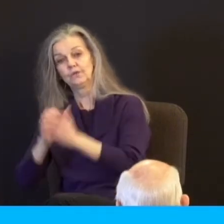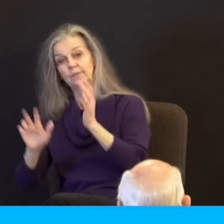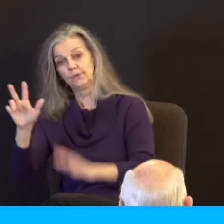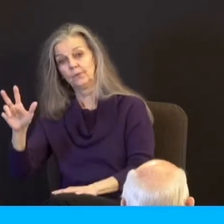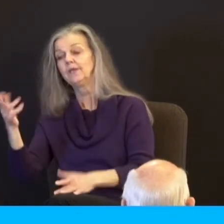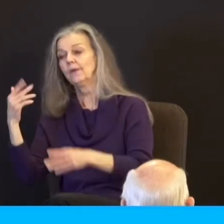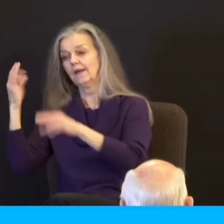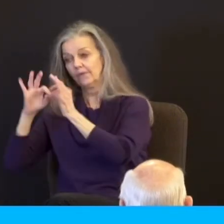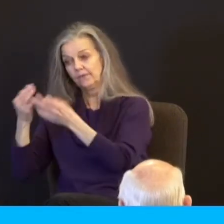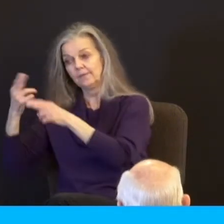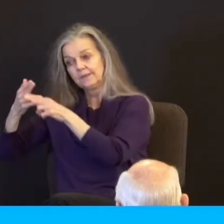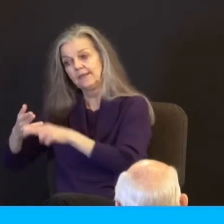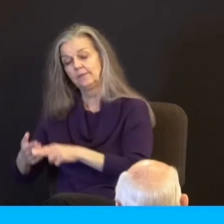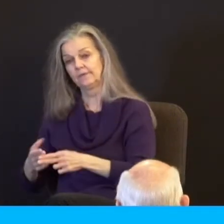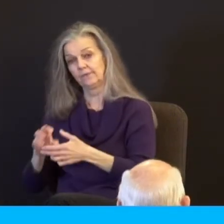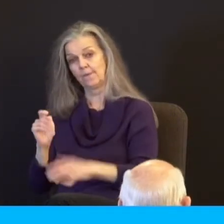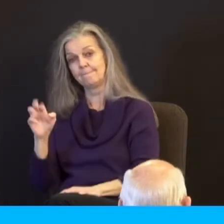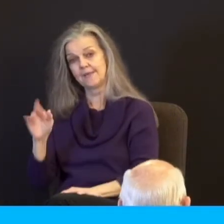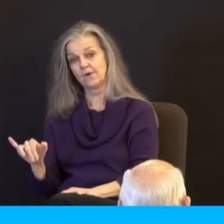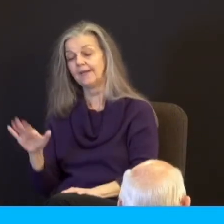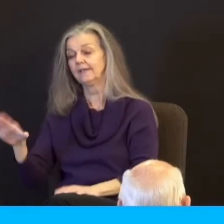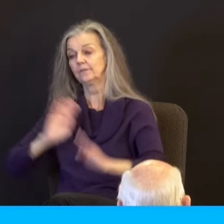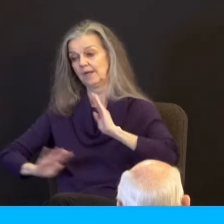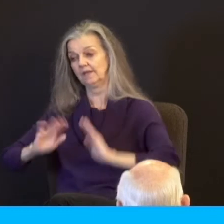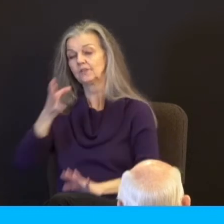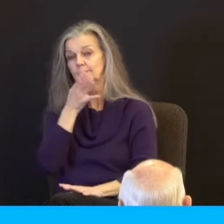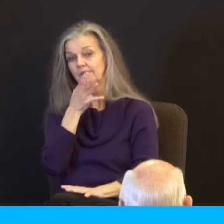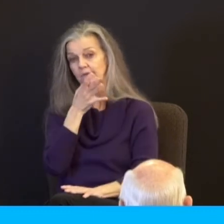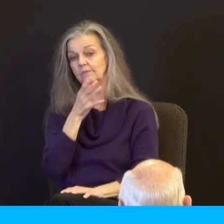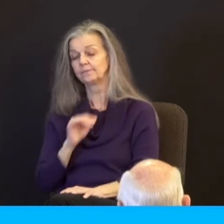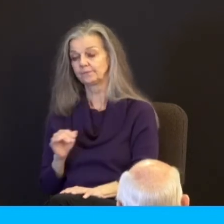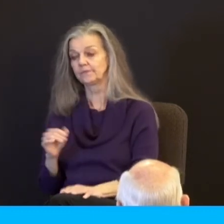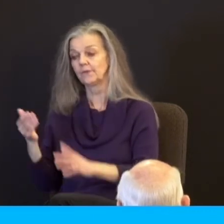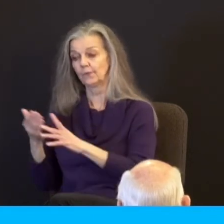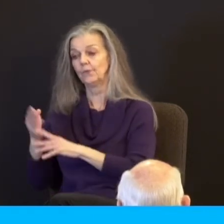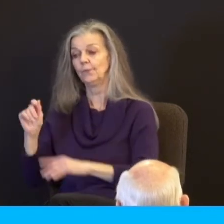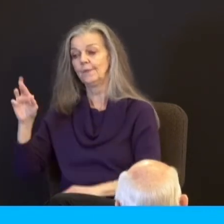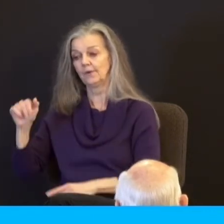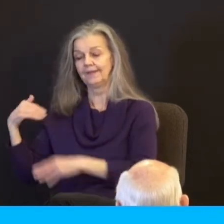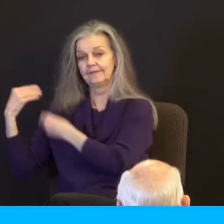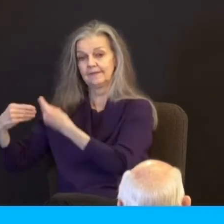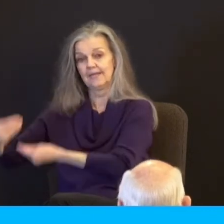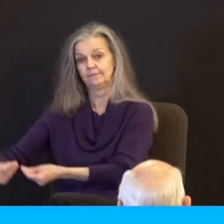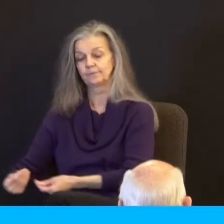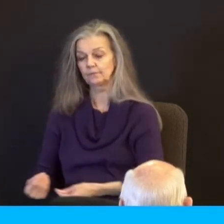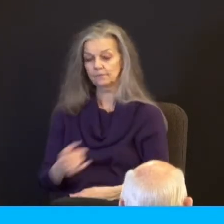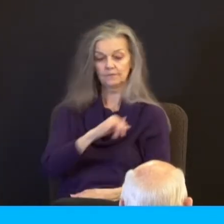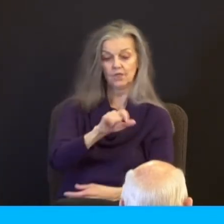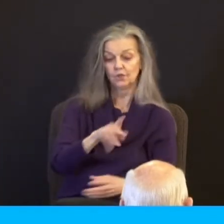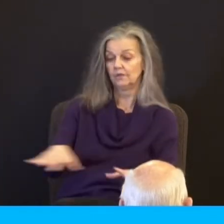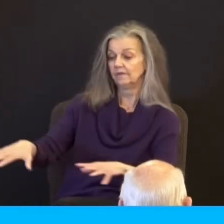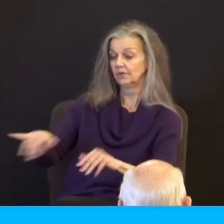his biological mother. He is God in human flesh through the line of Mary. Joseph took responsibility